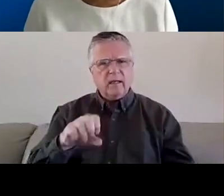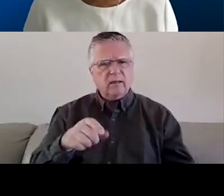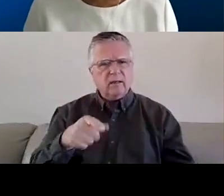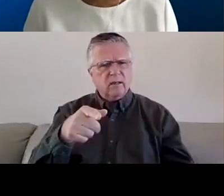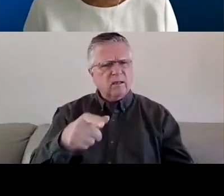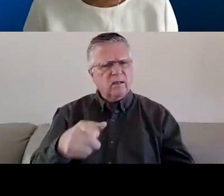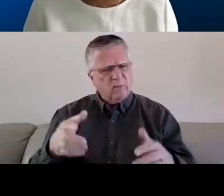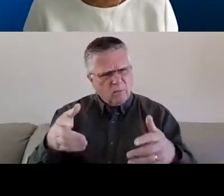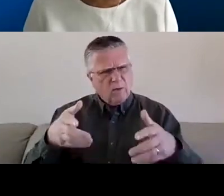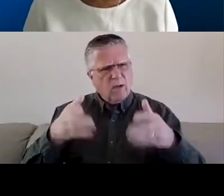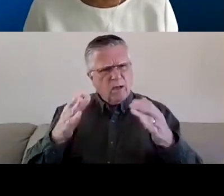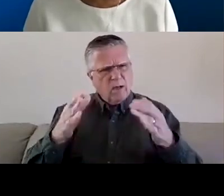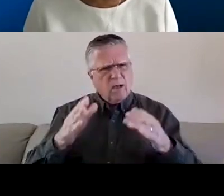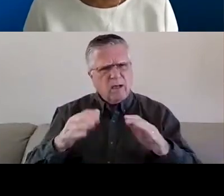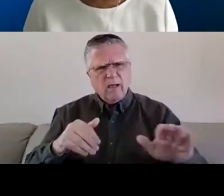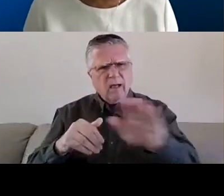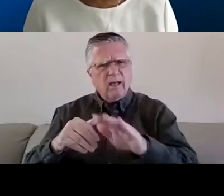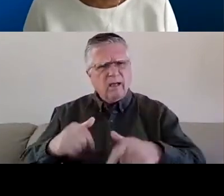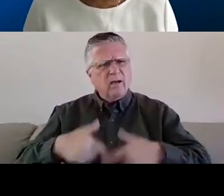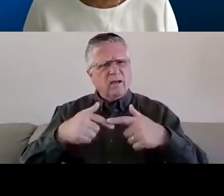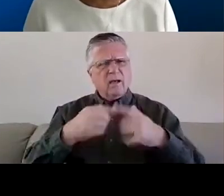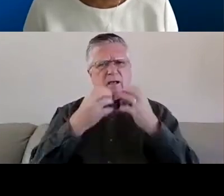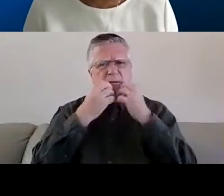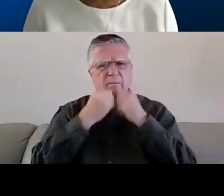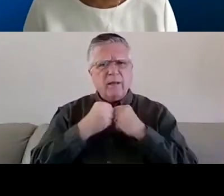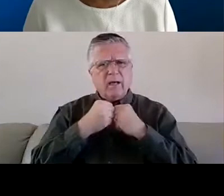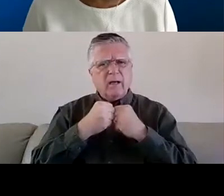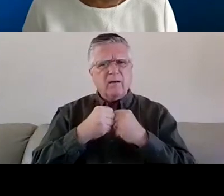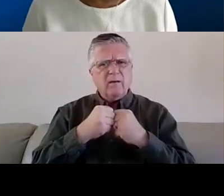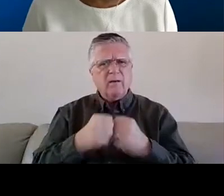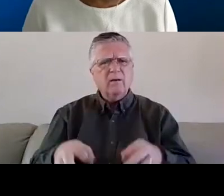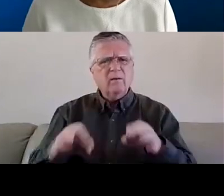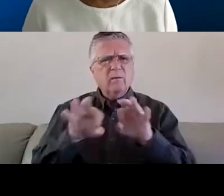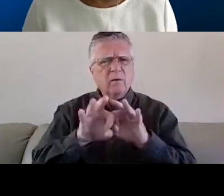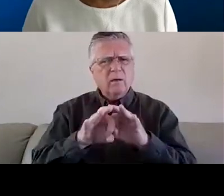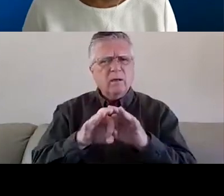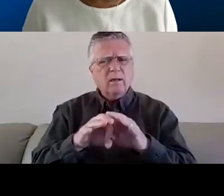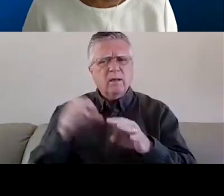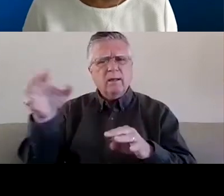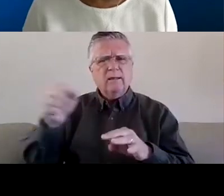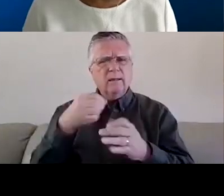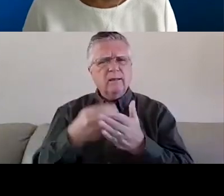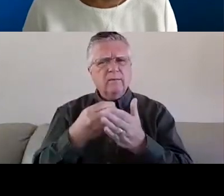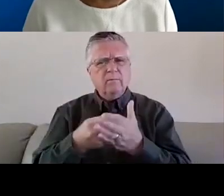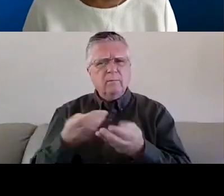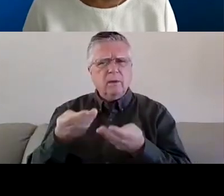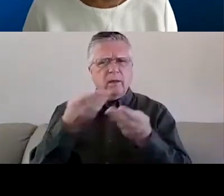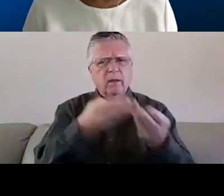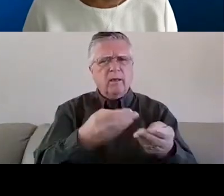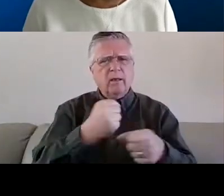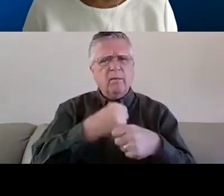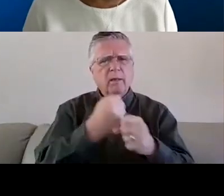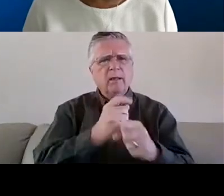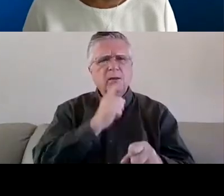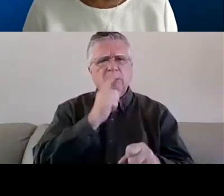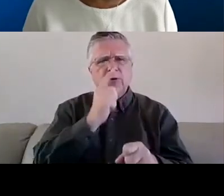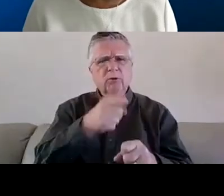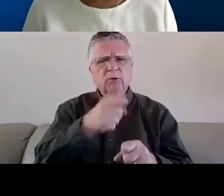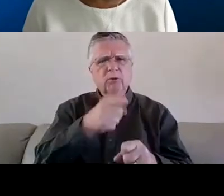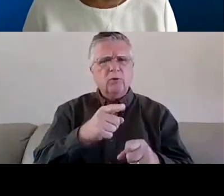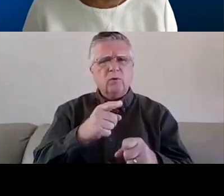their lives matter. Allocate funds to make sure their lives matter. They didn't ask for this